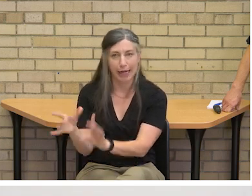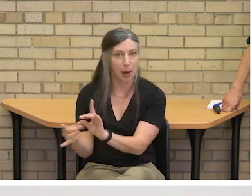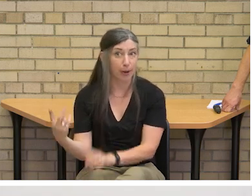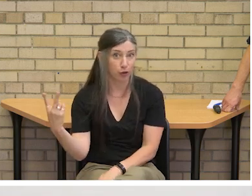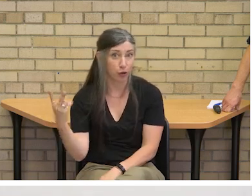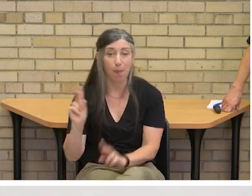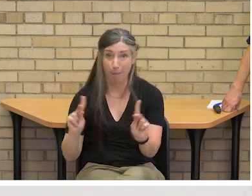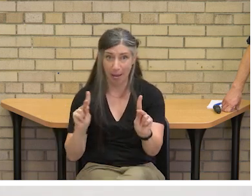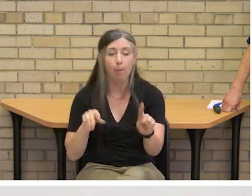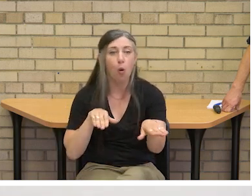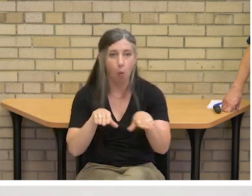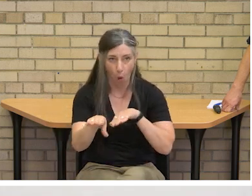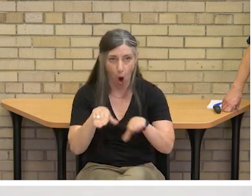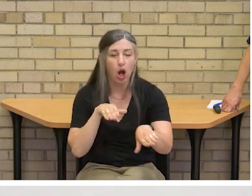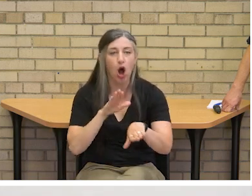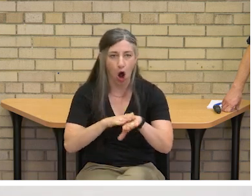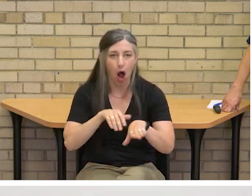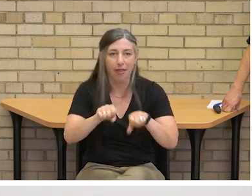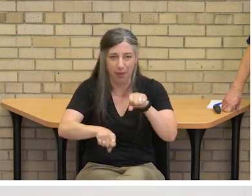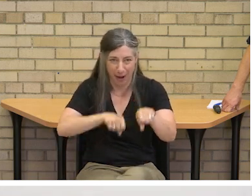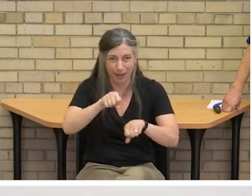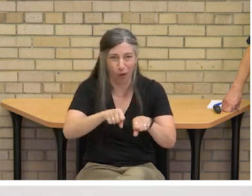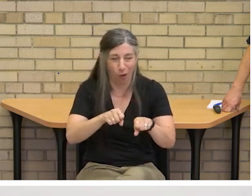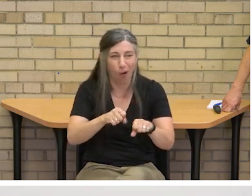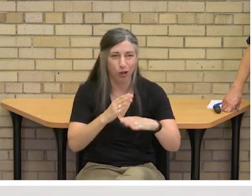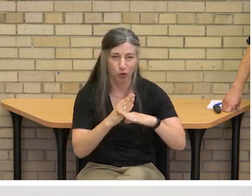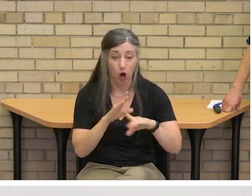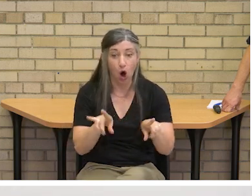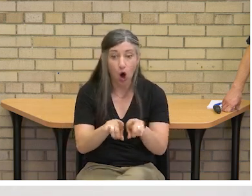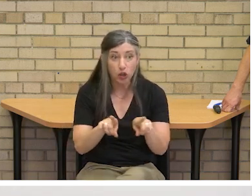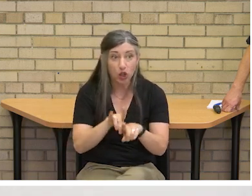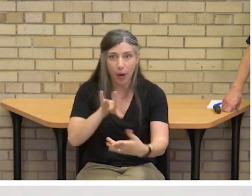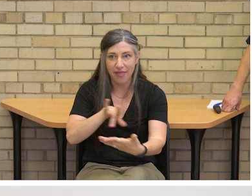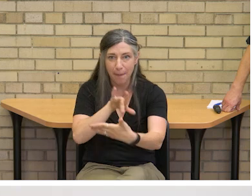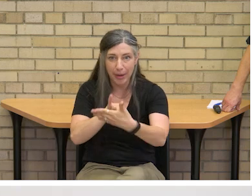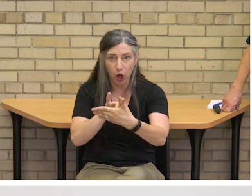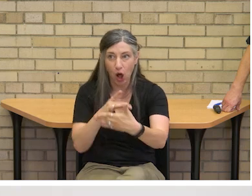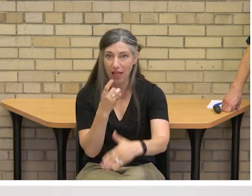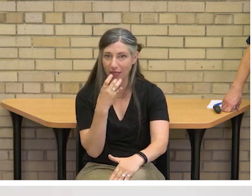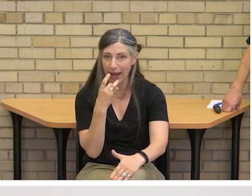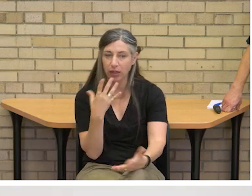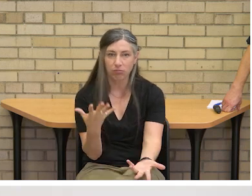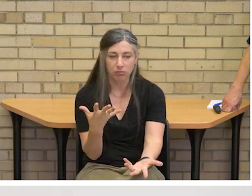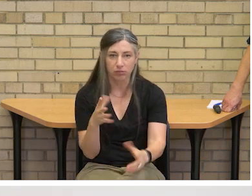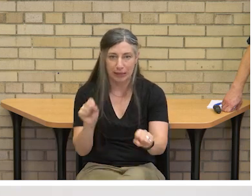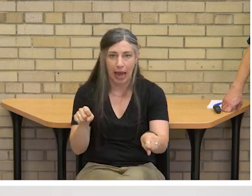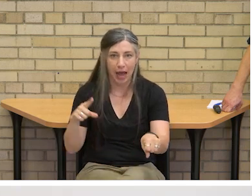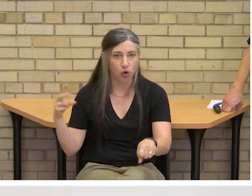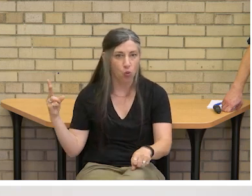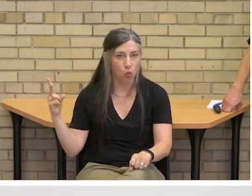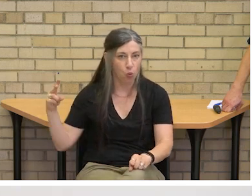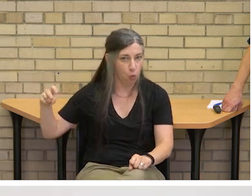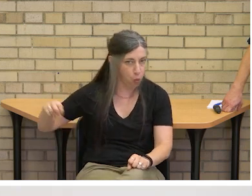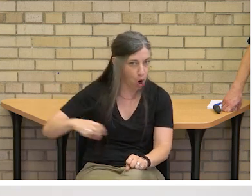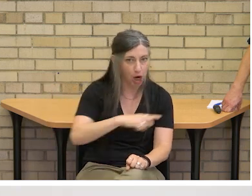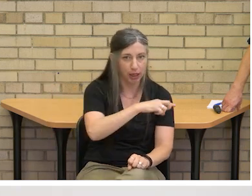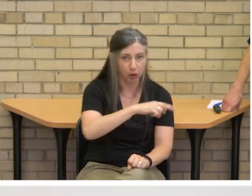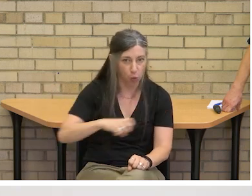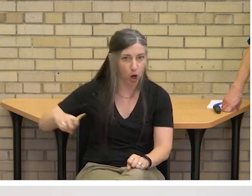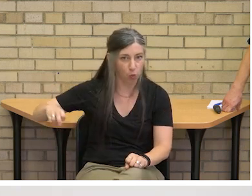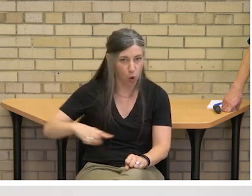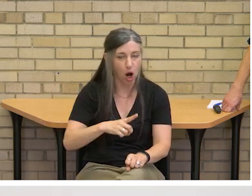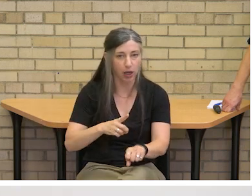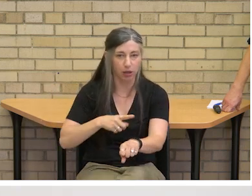people do walk up the cycle track, as you say. He also said that the mid-block crossing is getting a lot of use, so maybe it's a mix of people going both